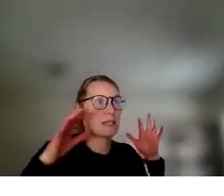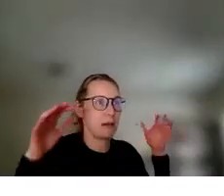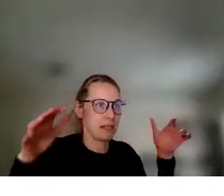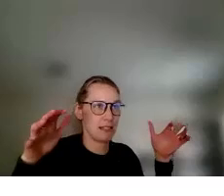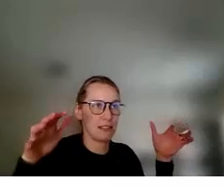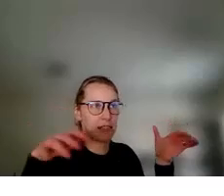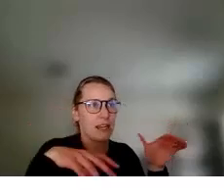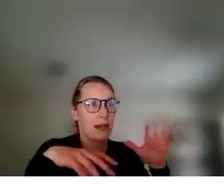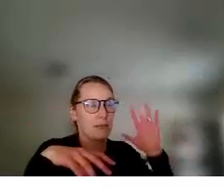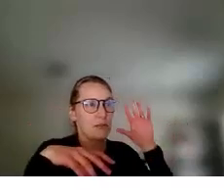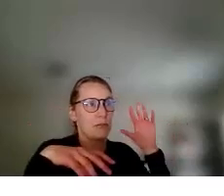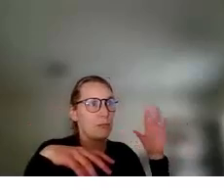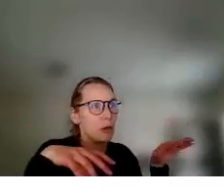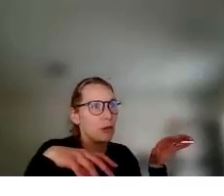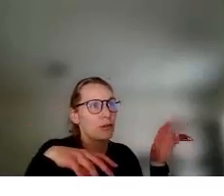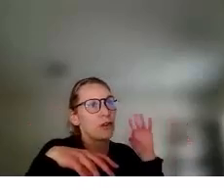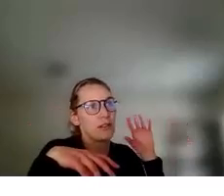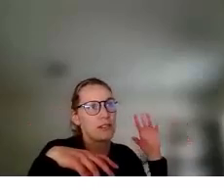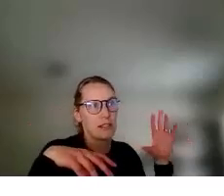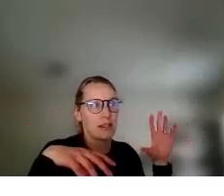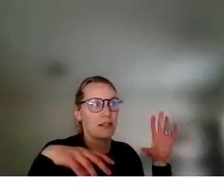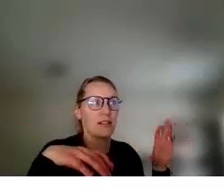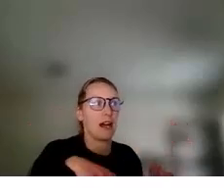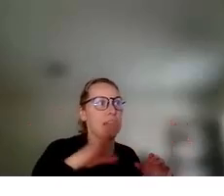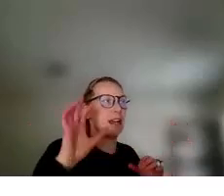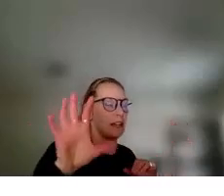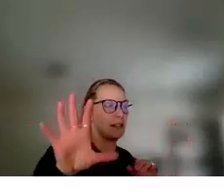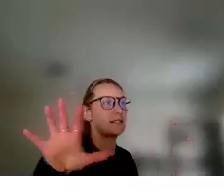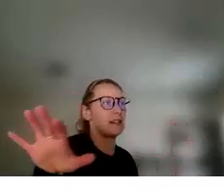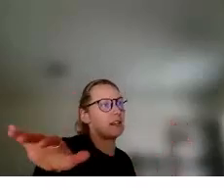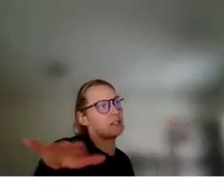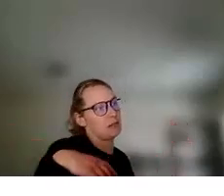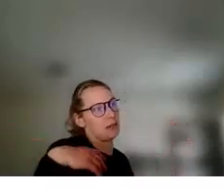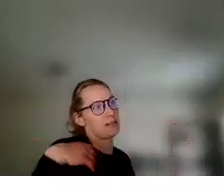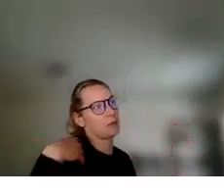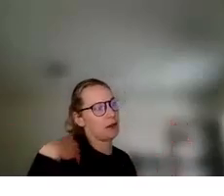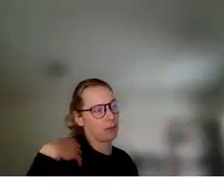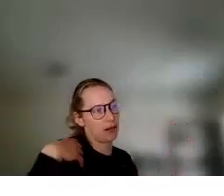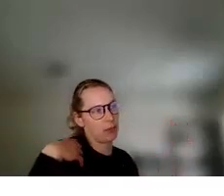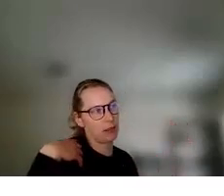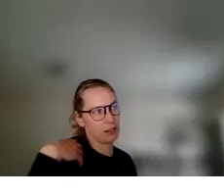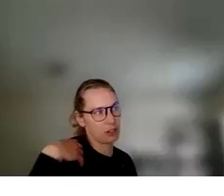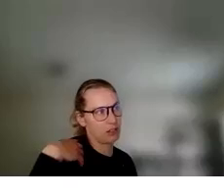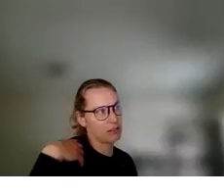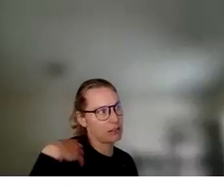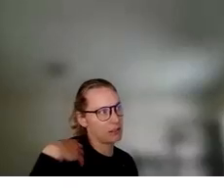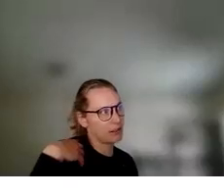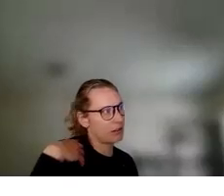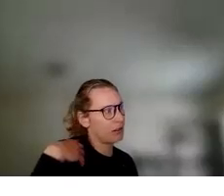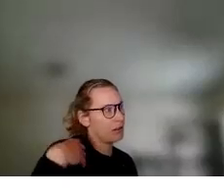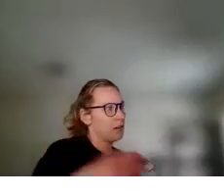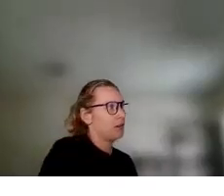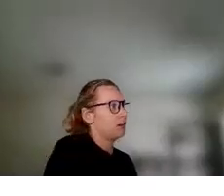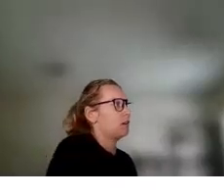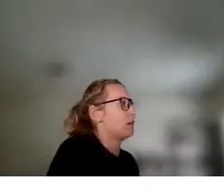will be expanded to capture both the CLLI and the CHCBS waiver